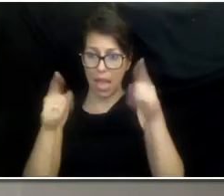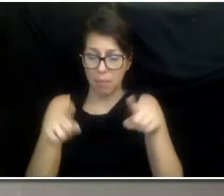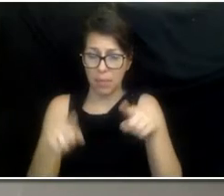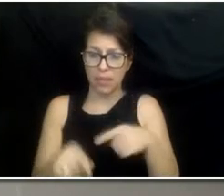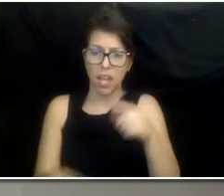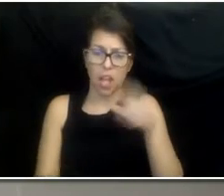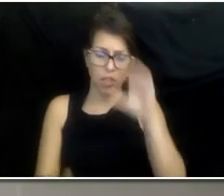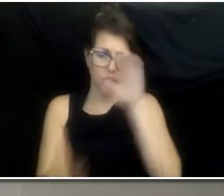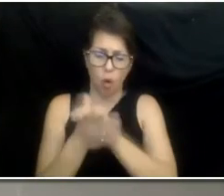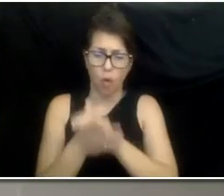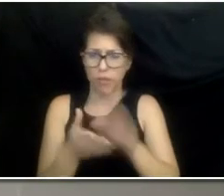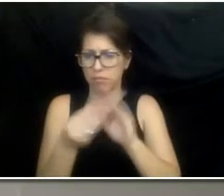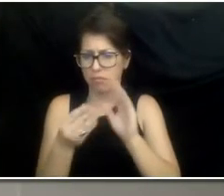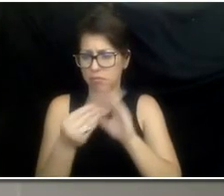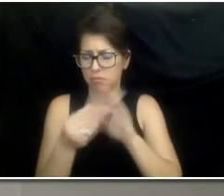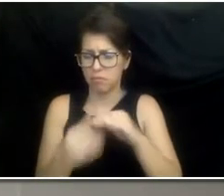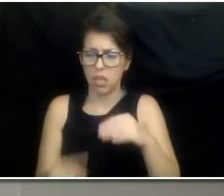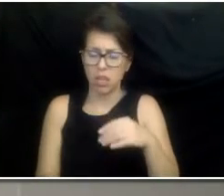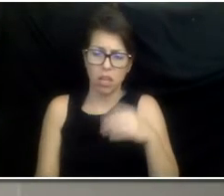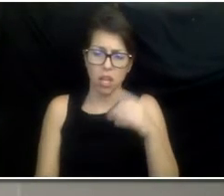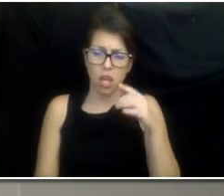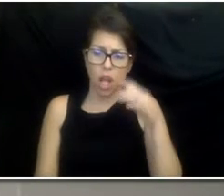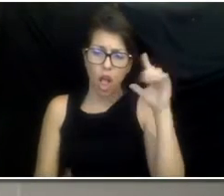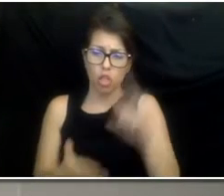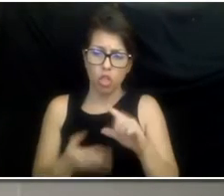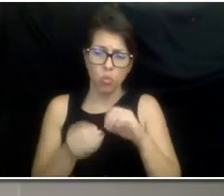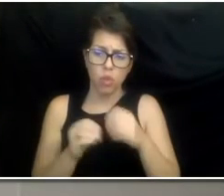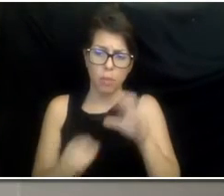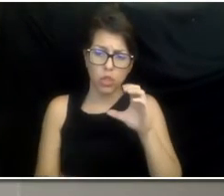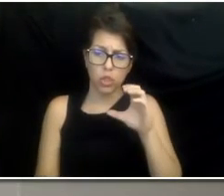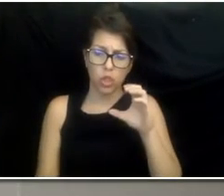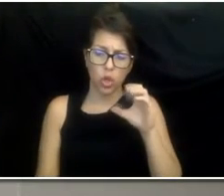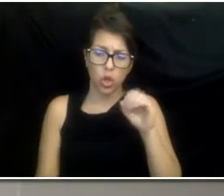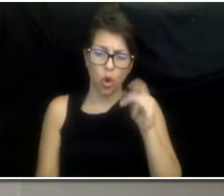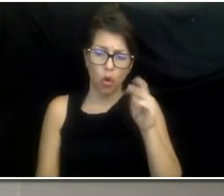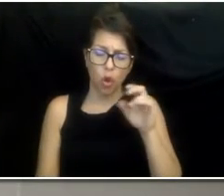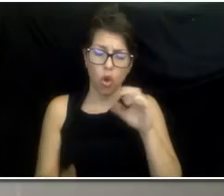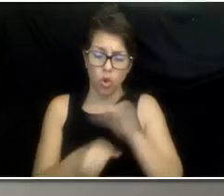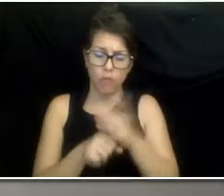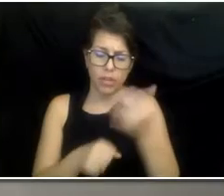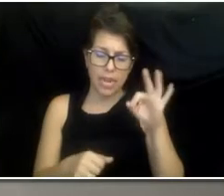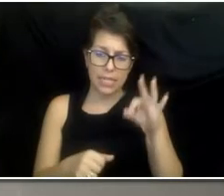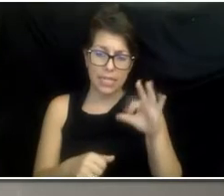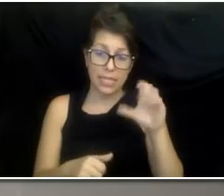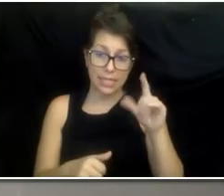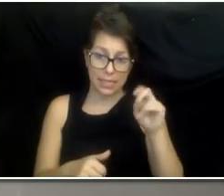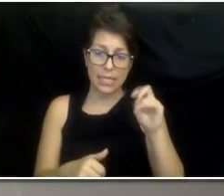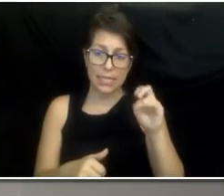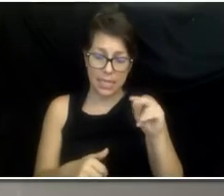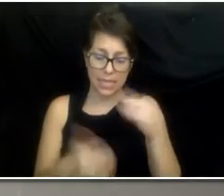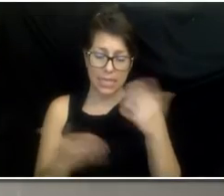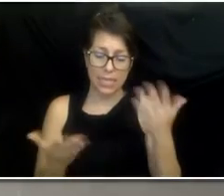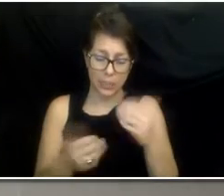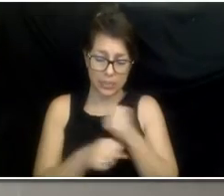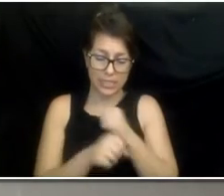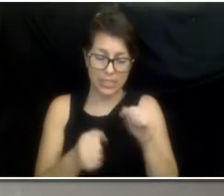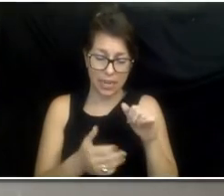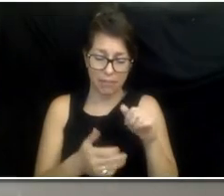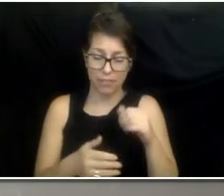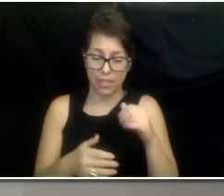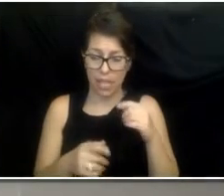this um position on the part of the husband and did return the child to our client who hadn't seen her child for over uh four